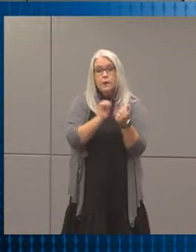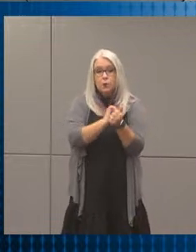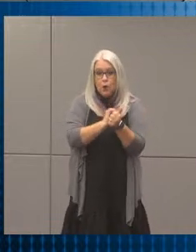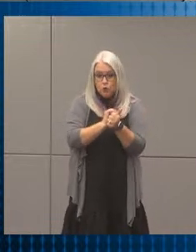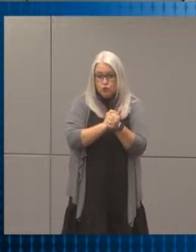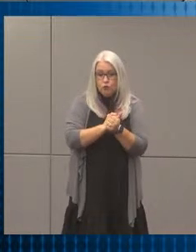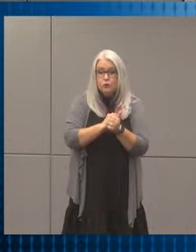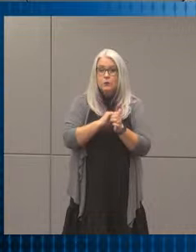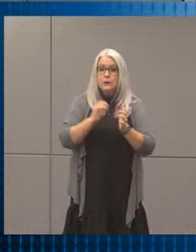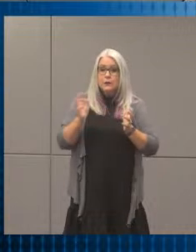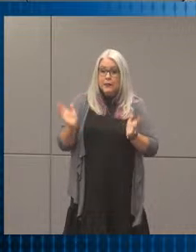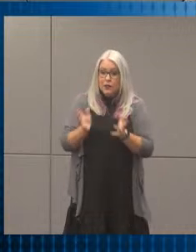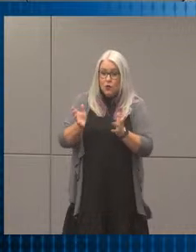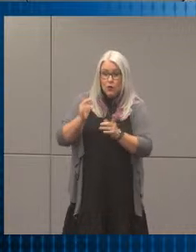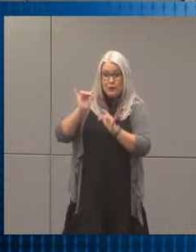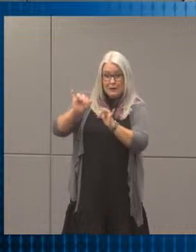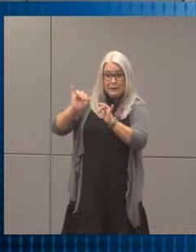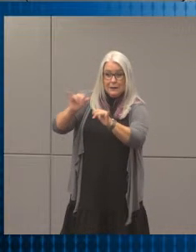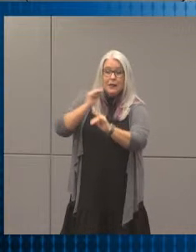encourage people to stay home if they're not feeling well,